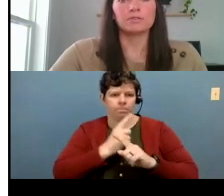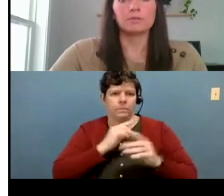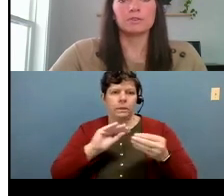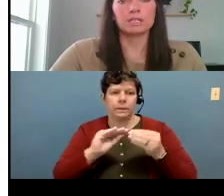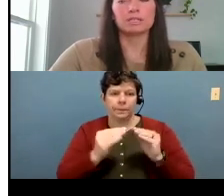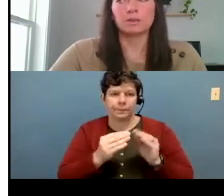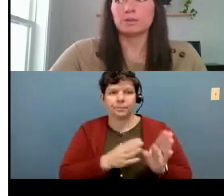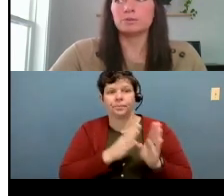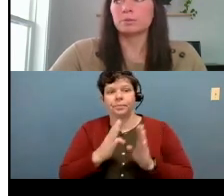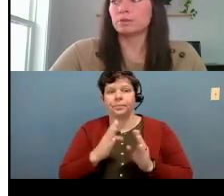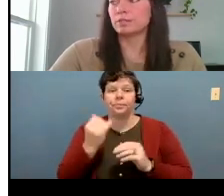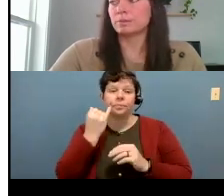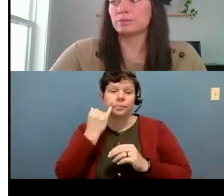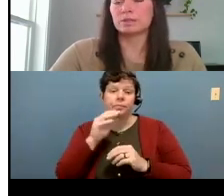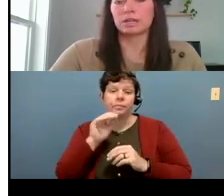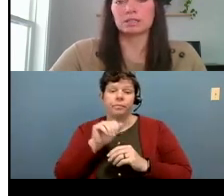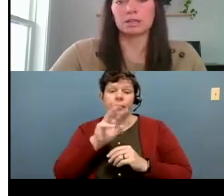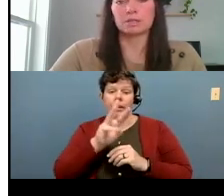And if you visit